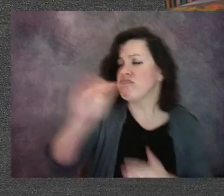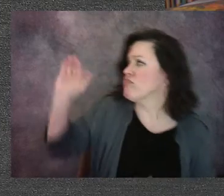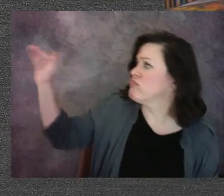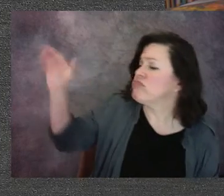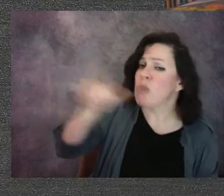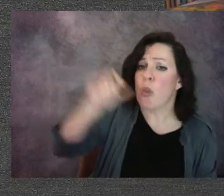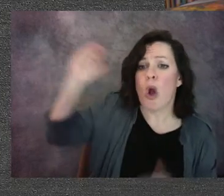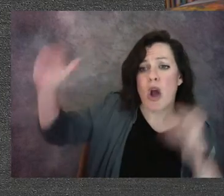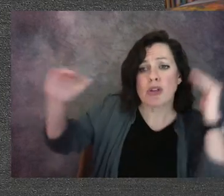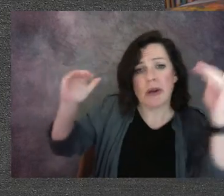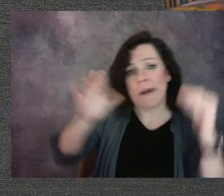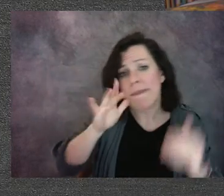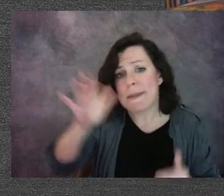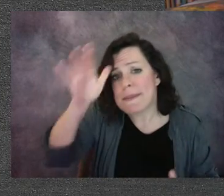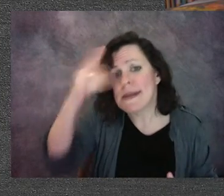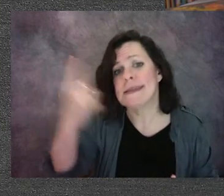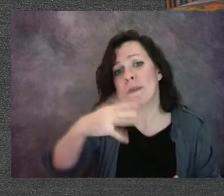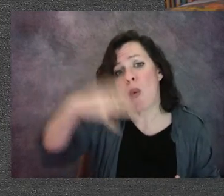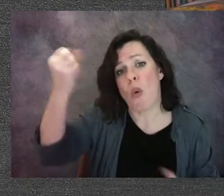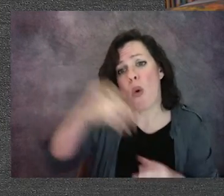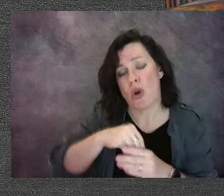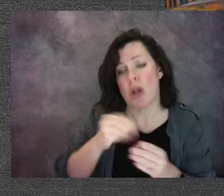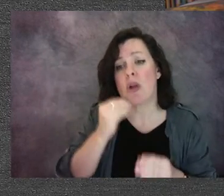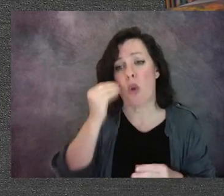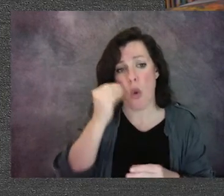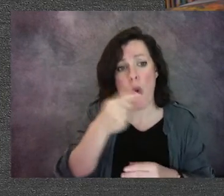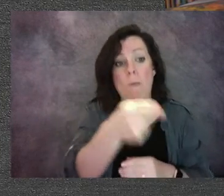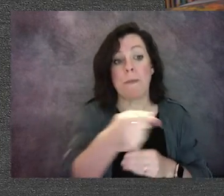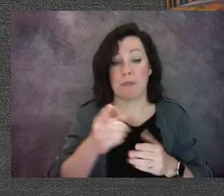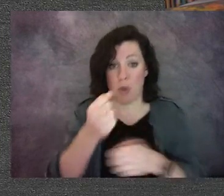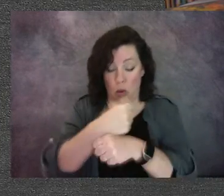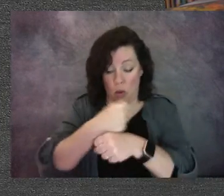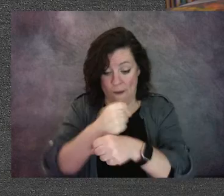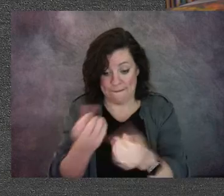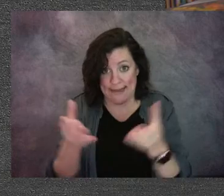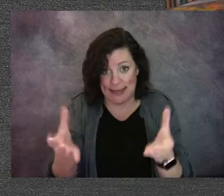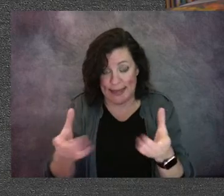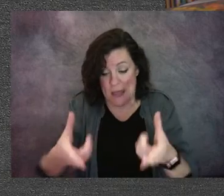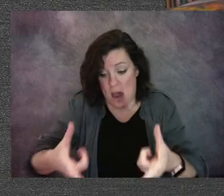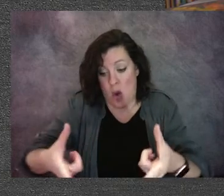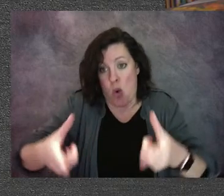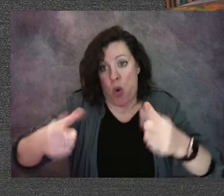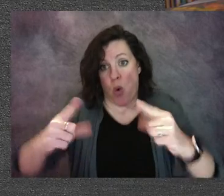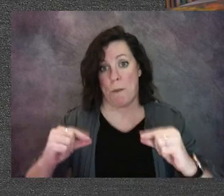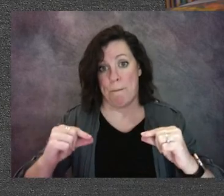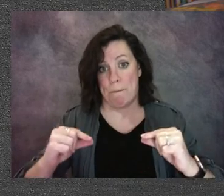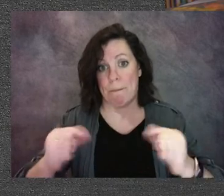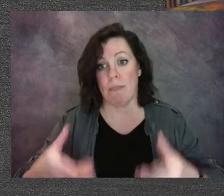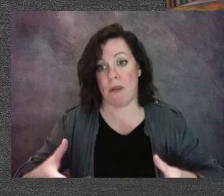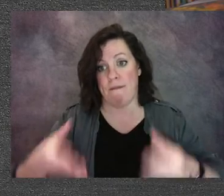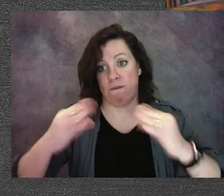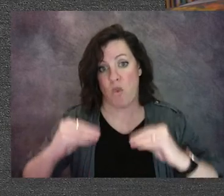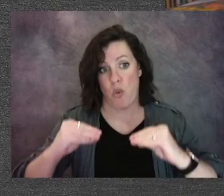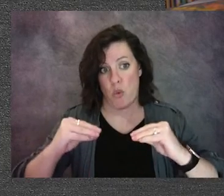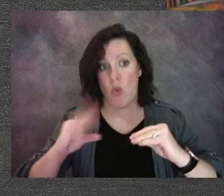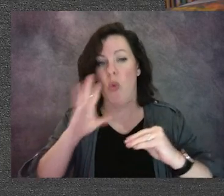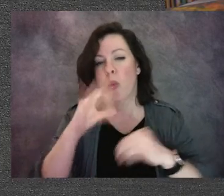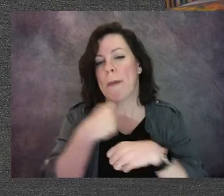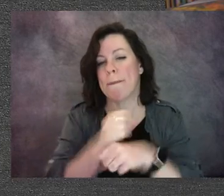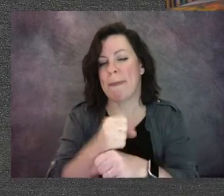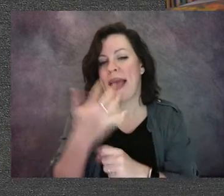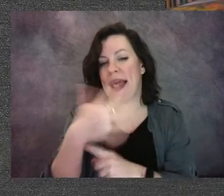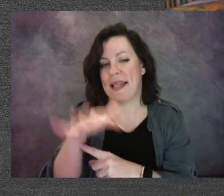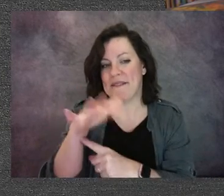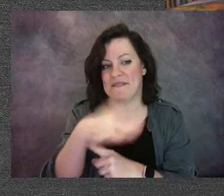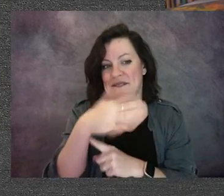at home, what I did was I folded this in half, and then I cut my leaf shape out like